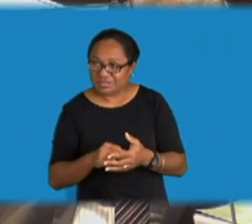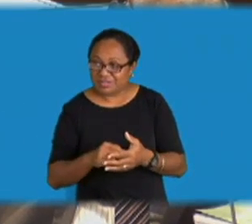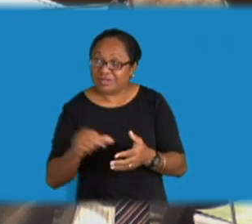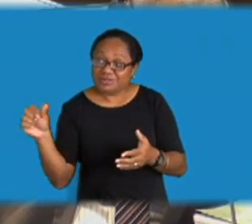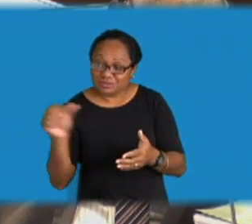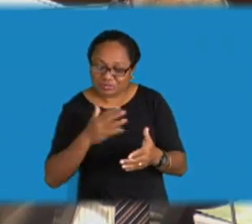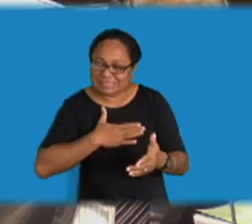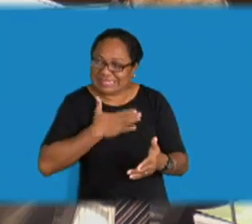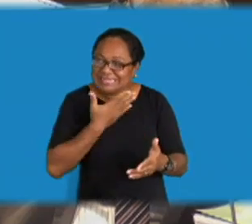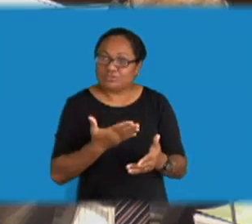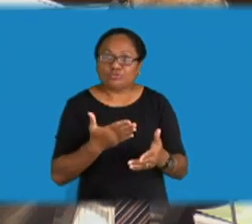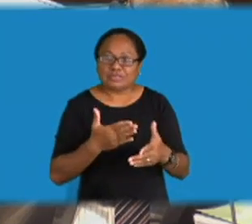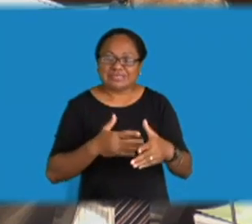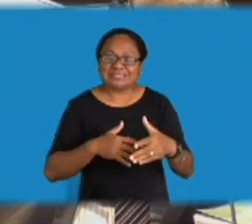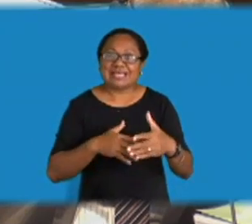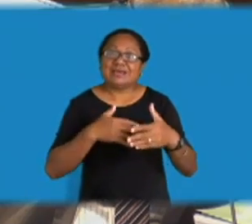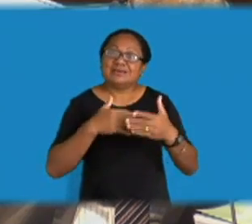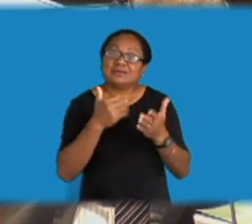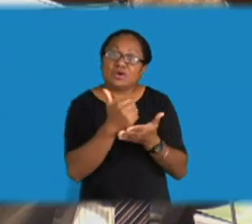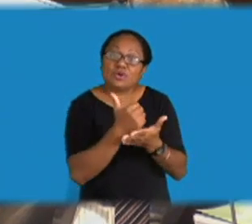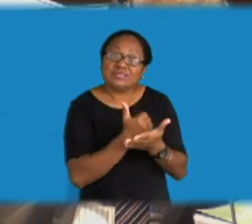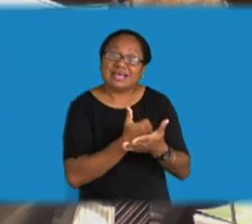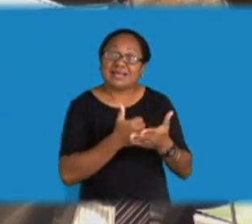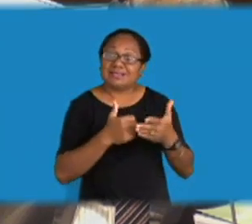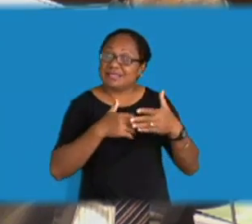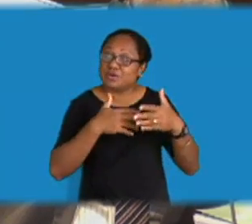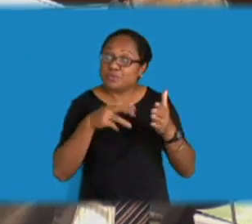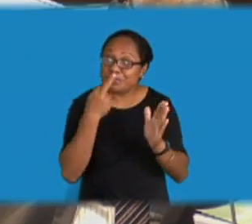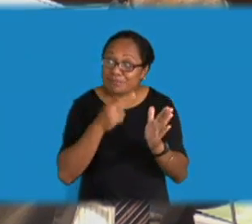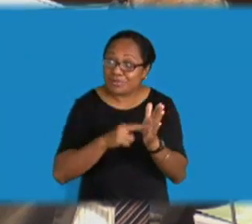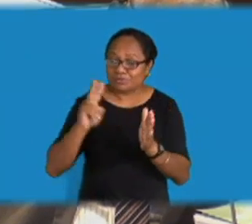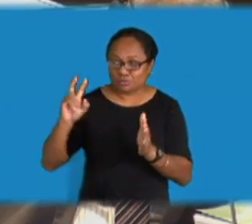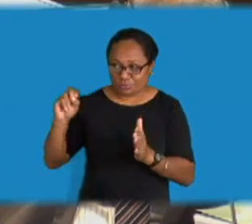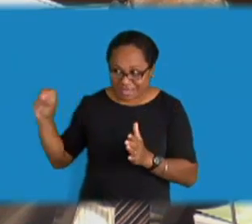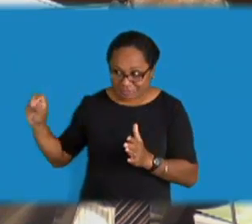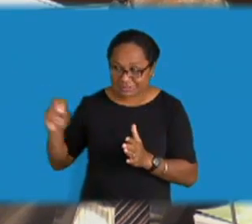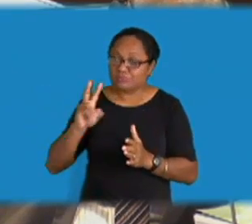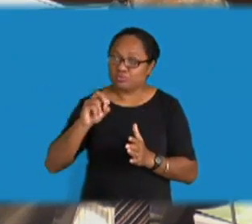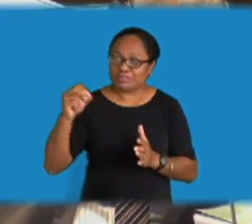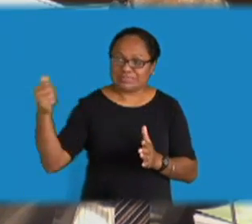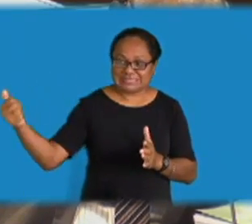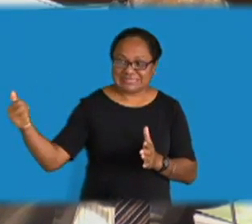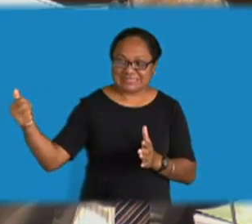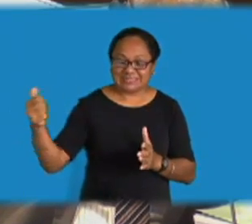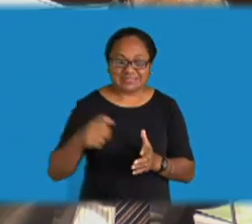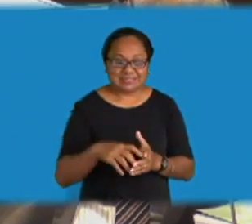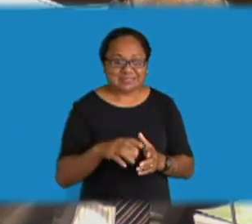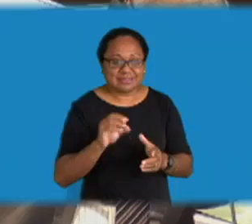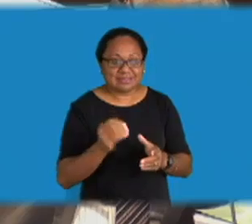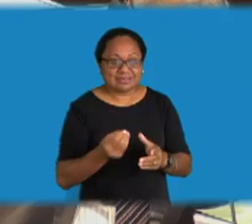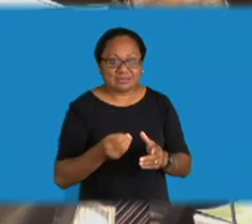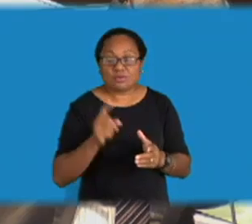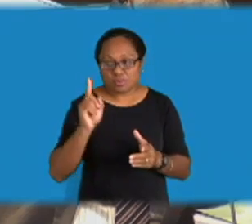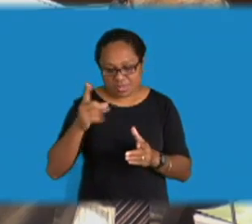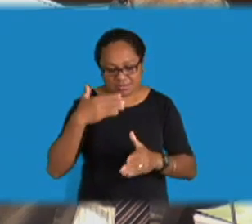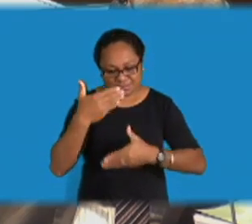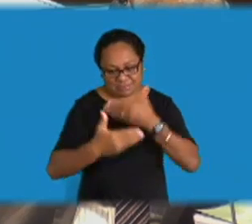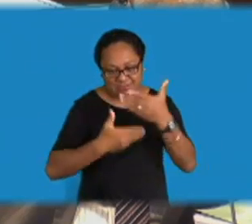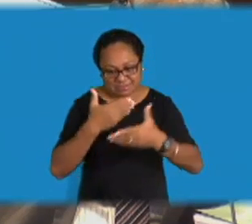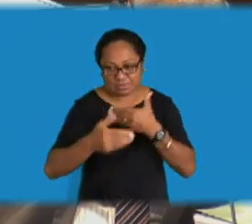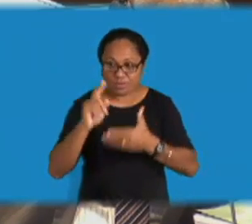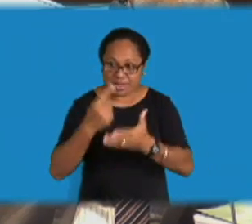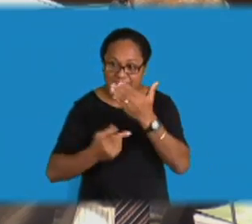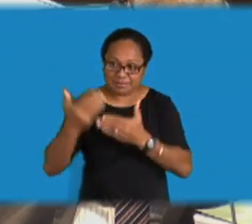and 2006. So, Madam Speaker, that is the background to this. And this is what is being done and this is what has happened. Thank